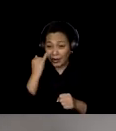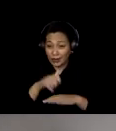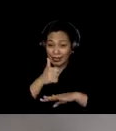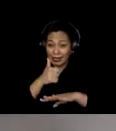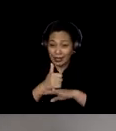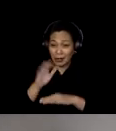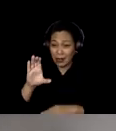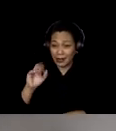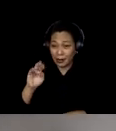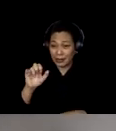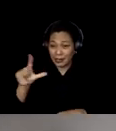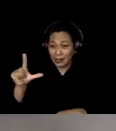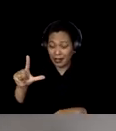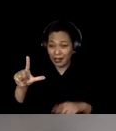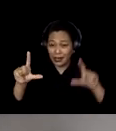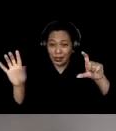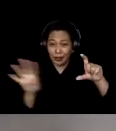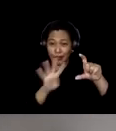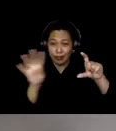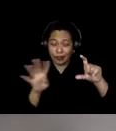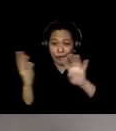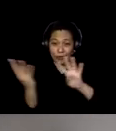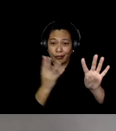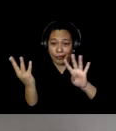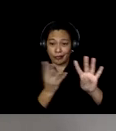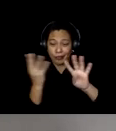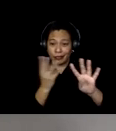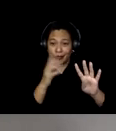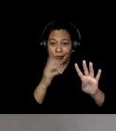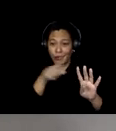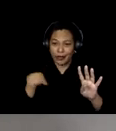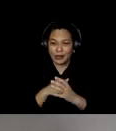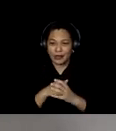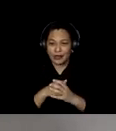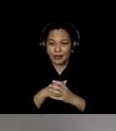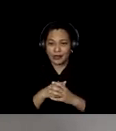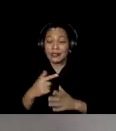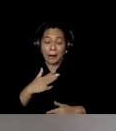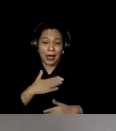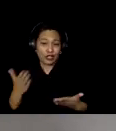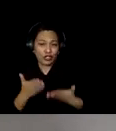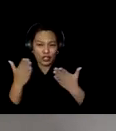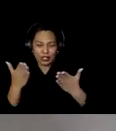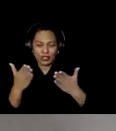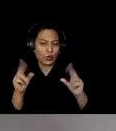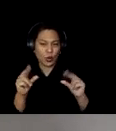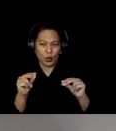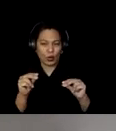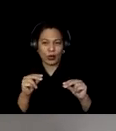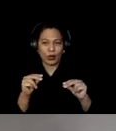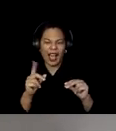So I do mention this later, but I would suggest no. I mentioned this a little bit in the video